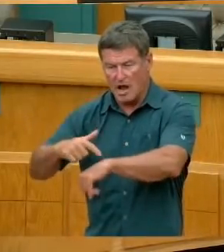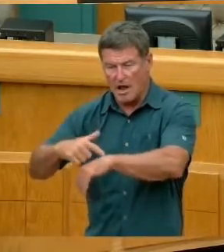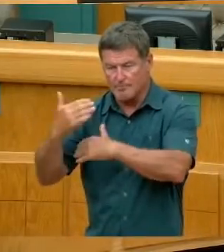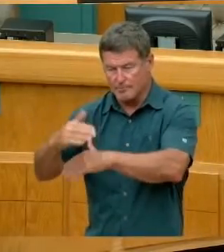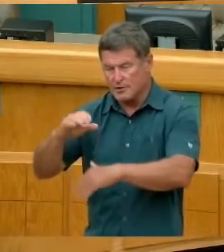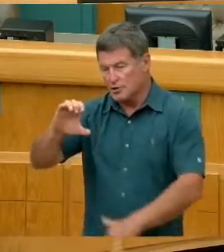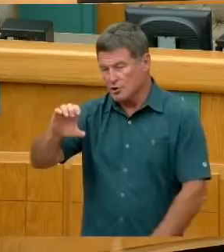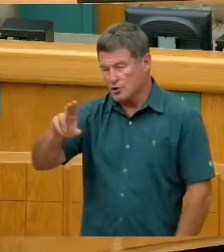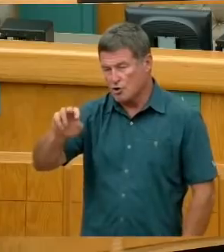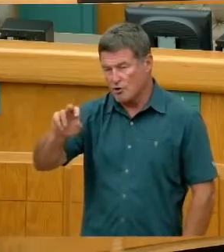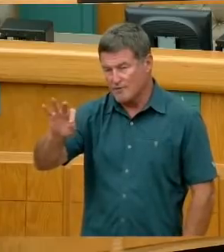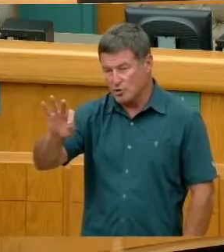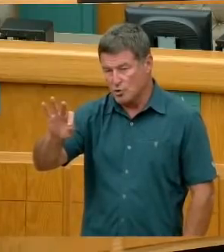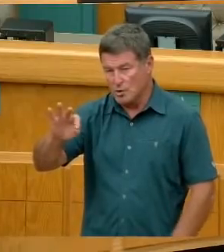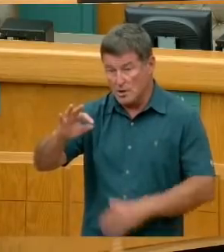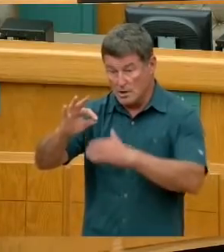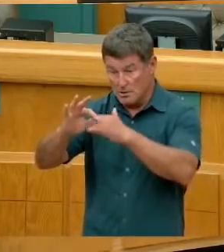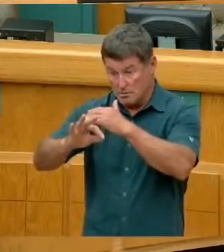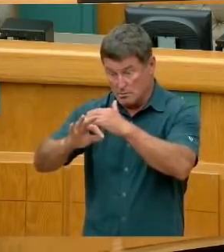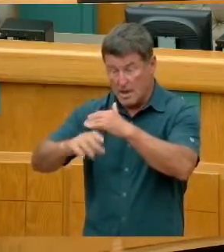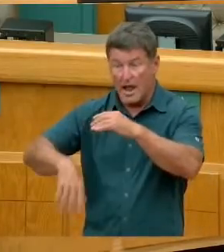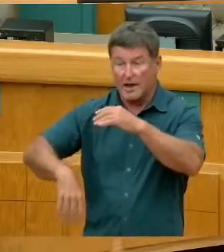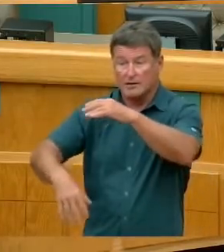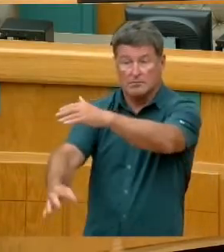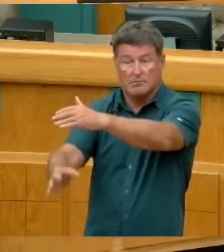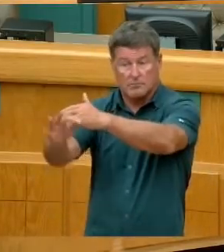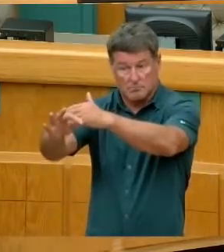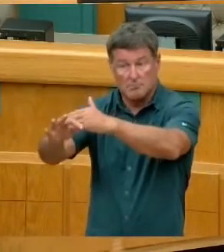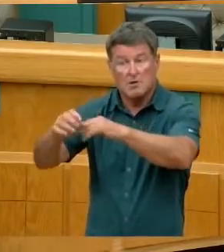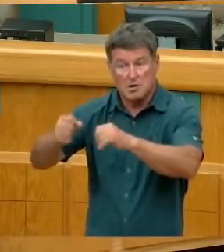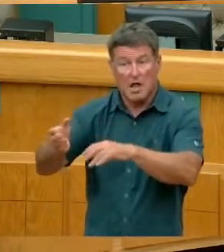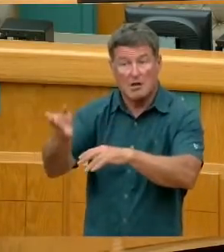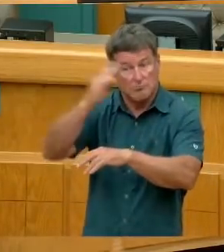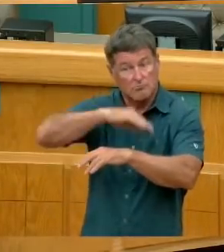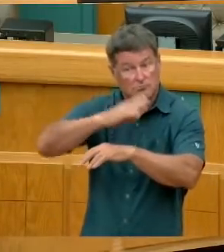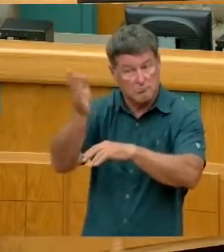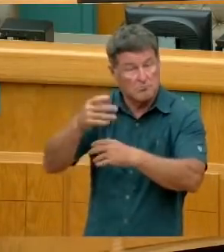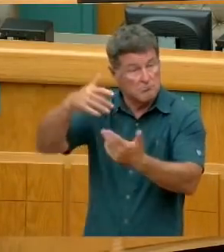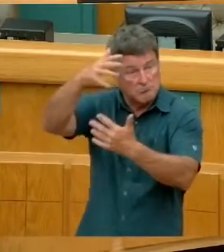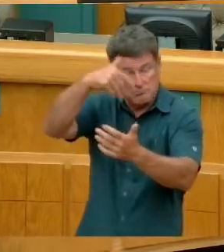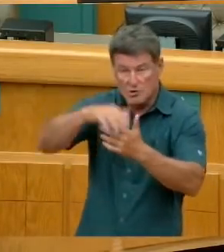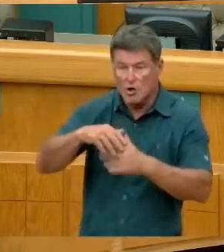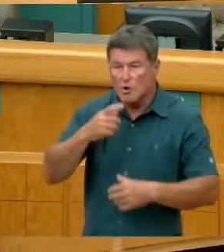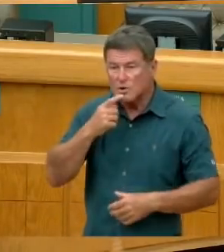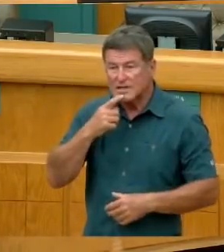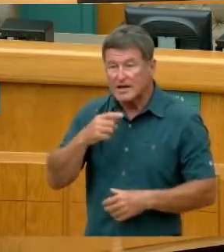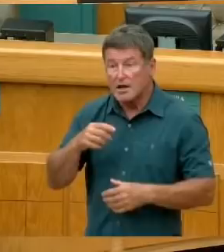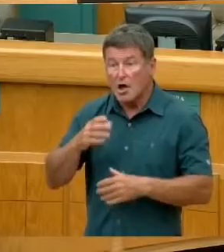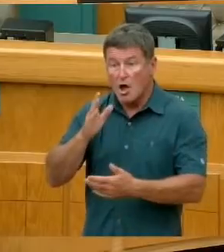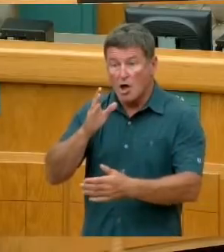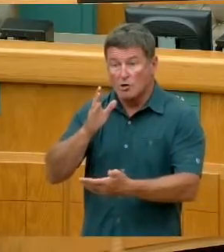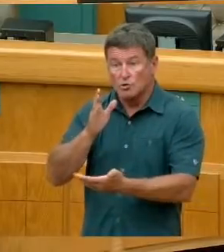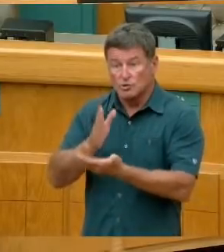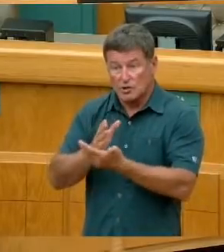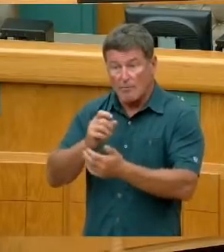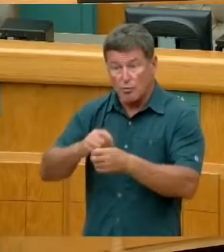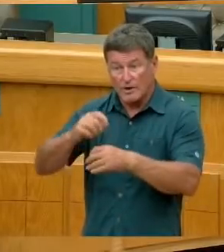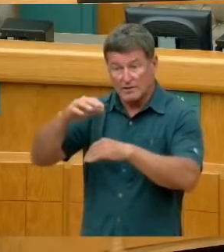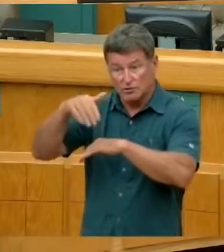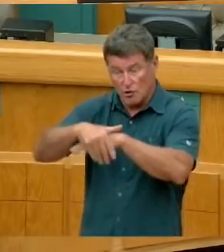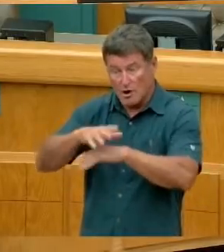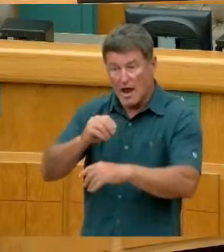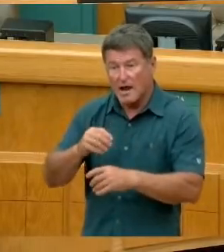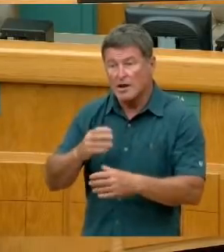sense, right? Sunset to sunrise. And then we said we're going to close vehicular